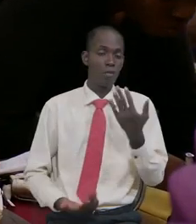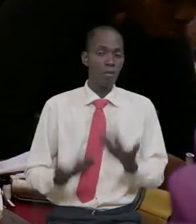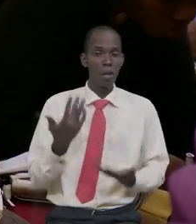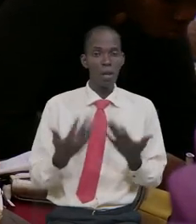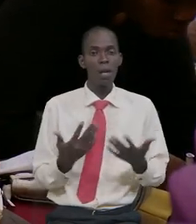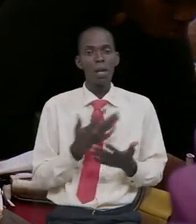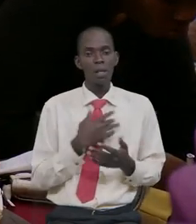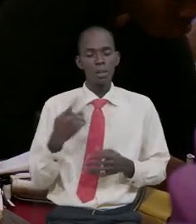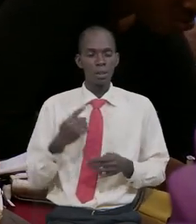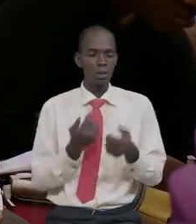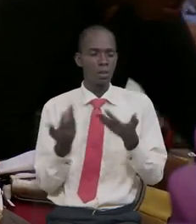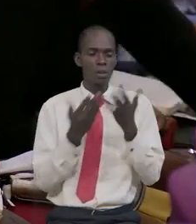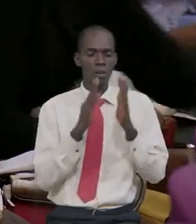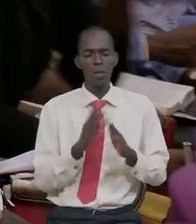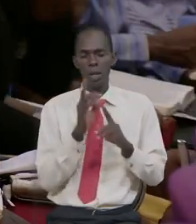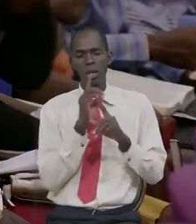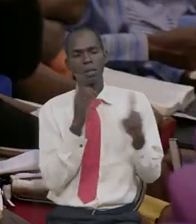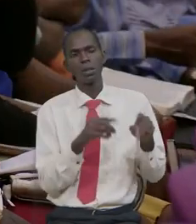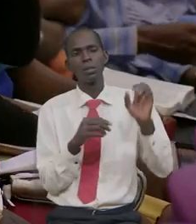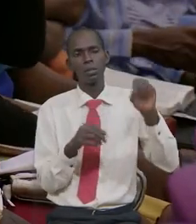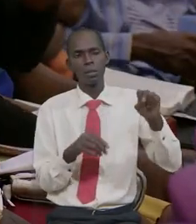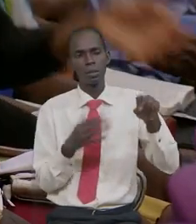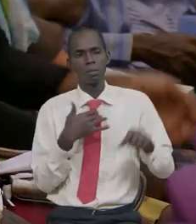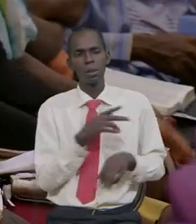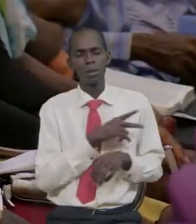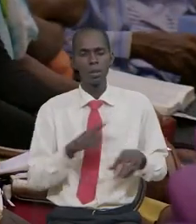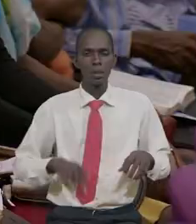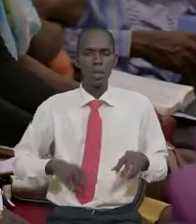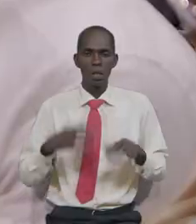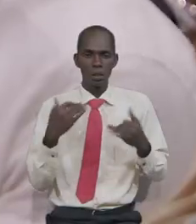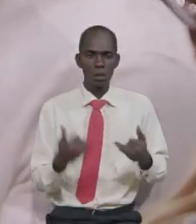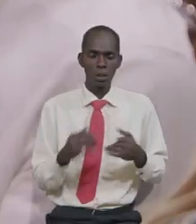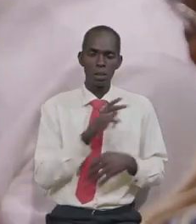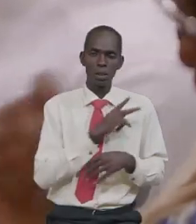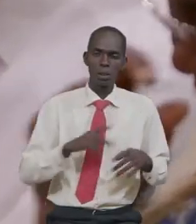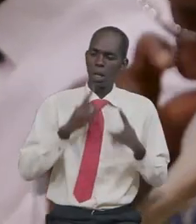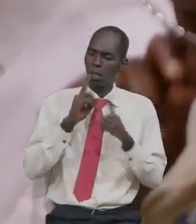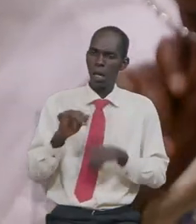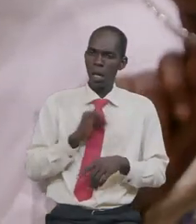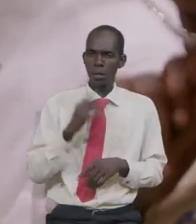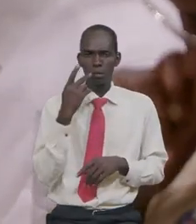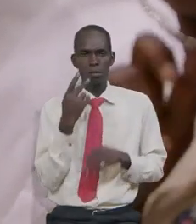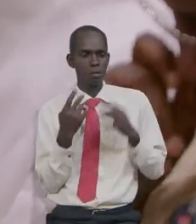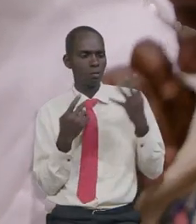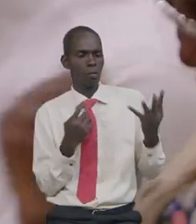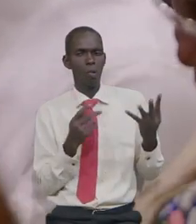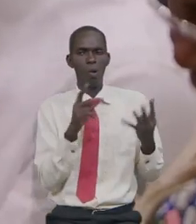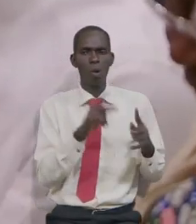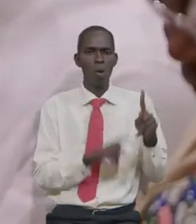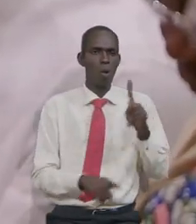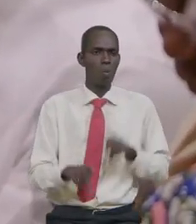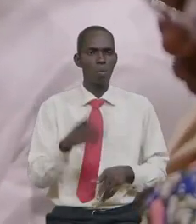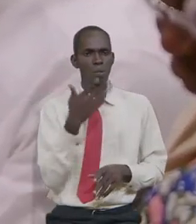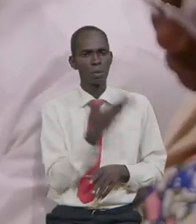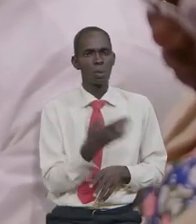lo, I see four men loose, walking in the midst of the fire, and they have